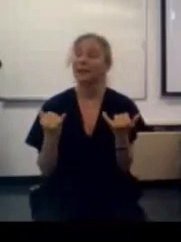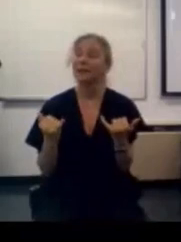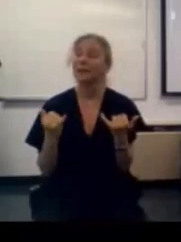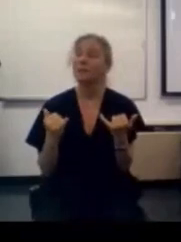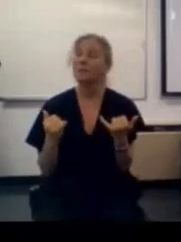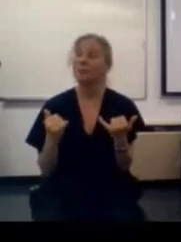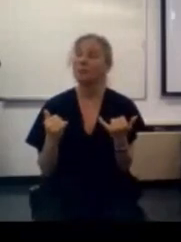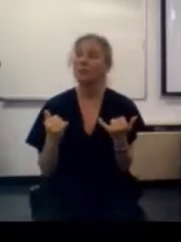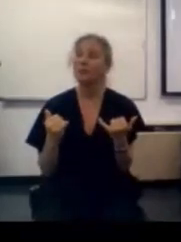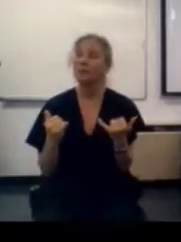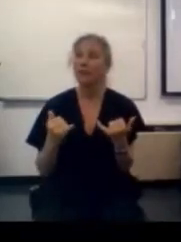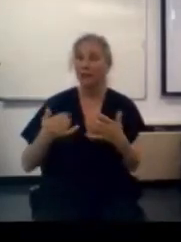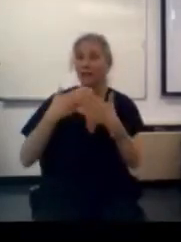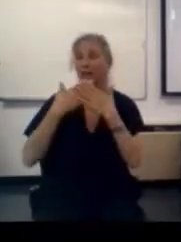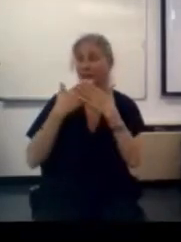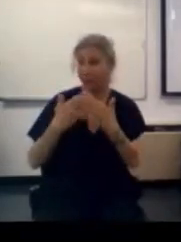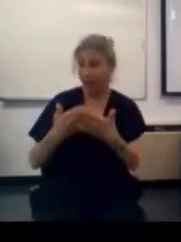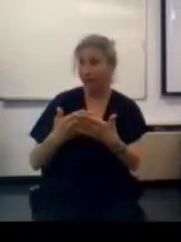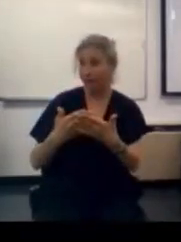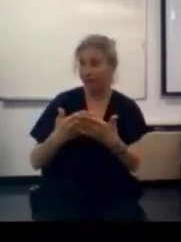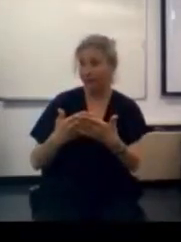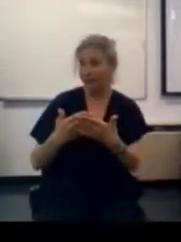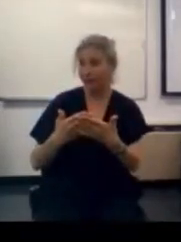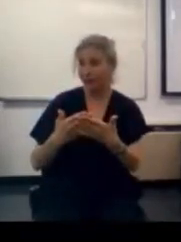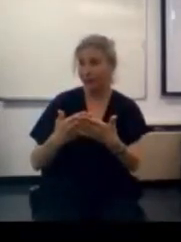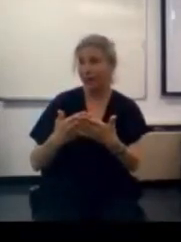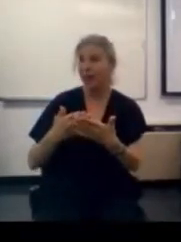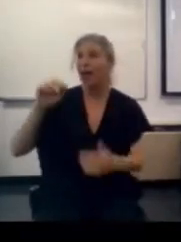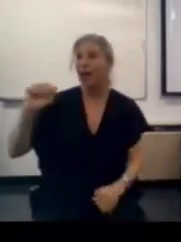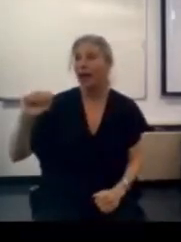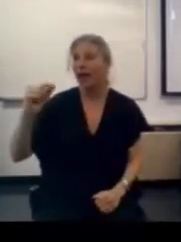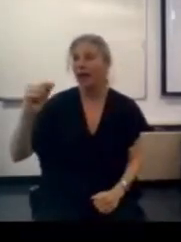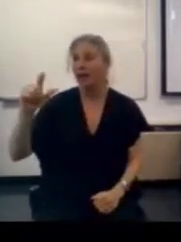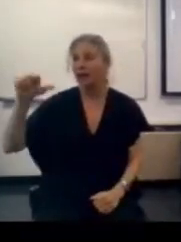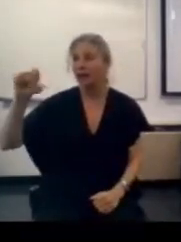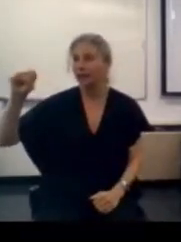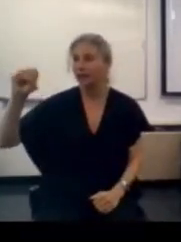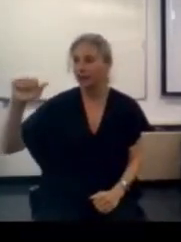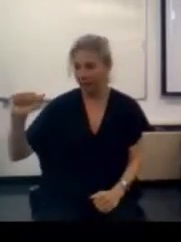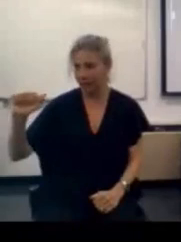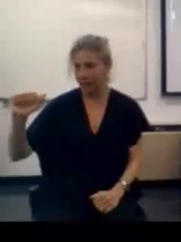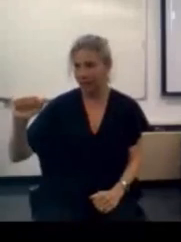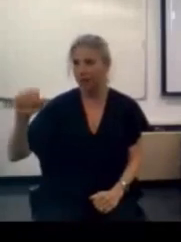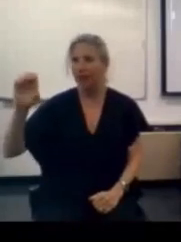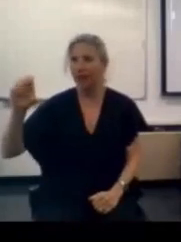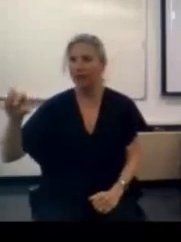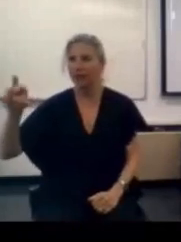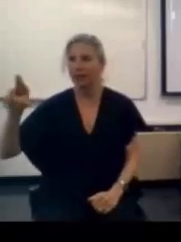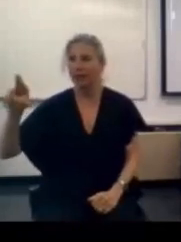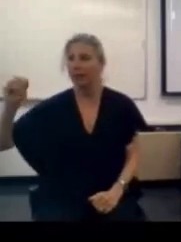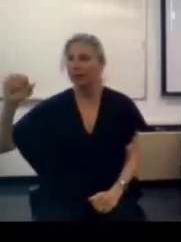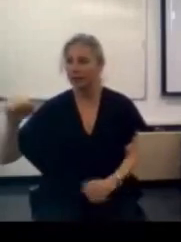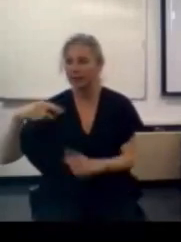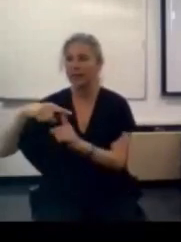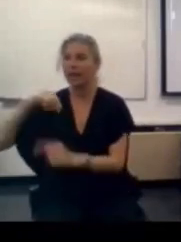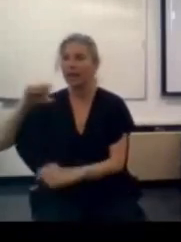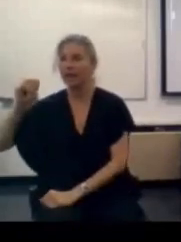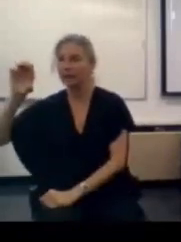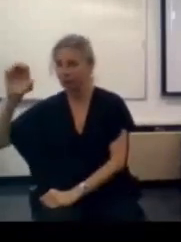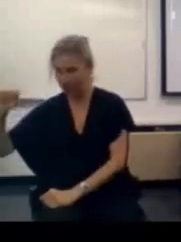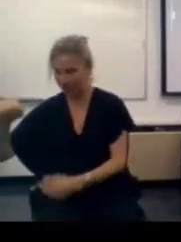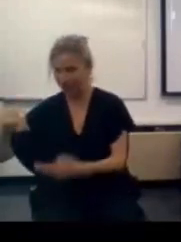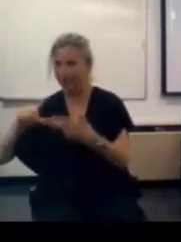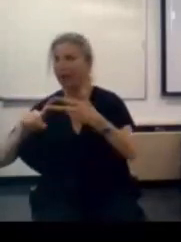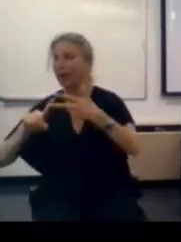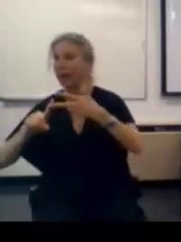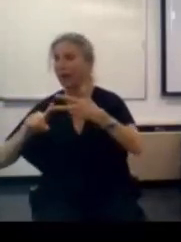So at this point, I also want to make sure to thank Ajusa, yes, Clarissa